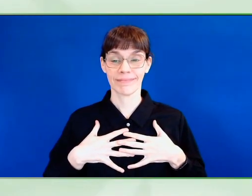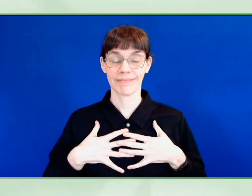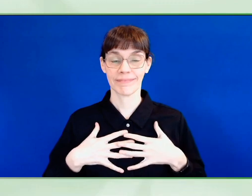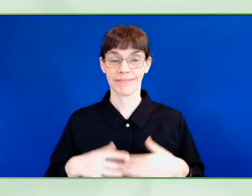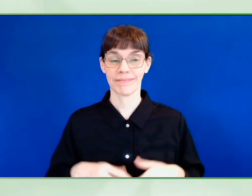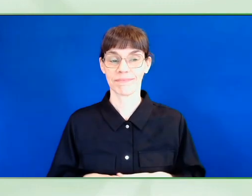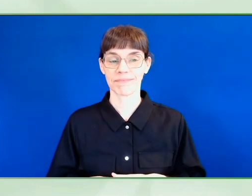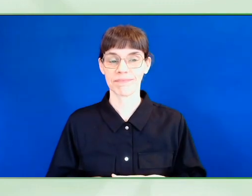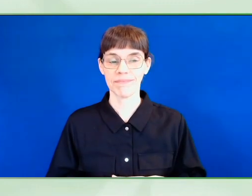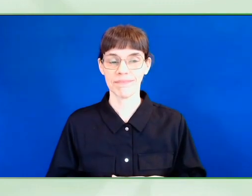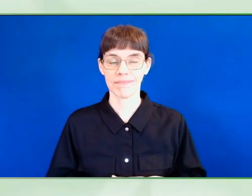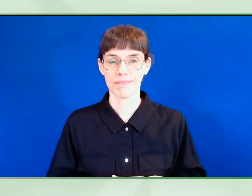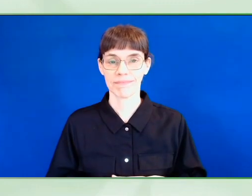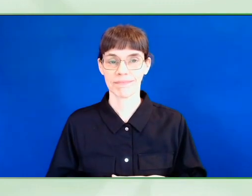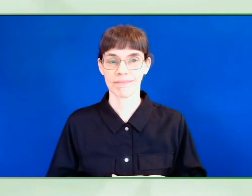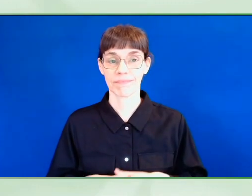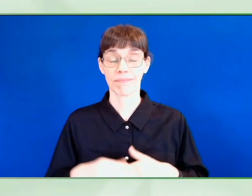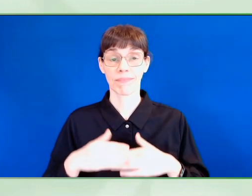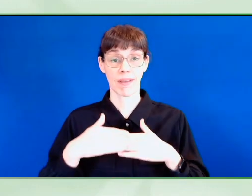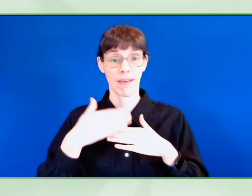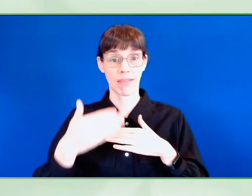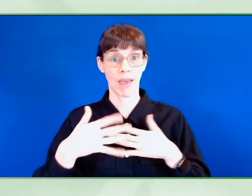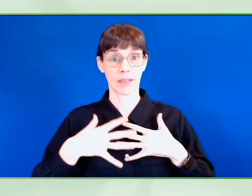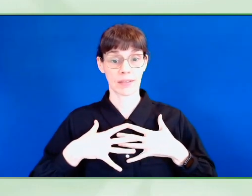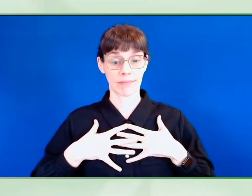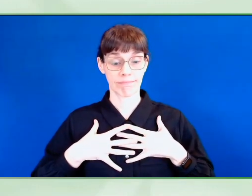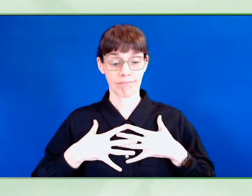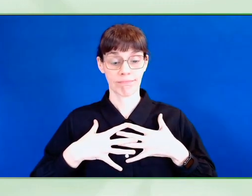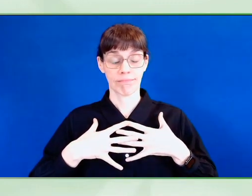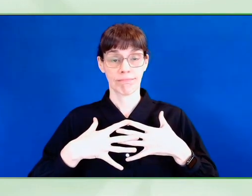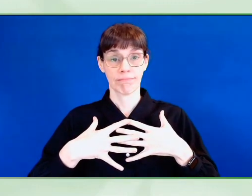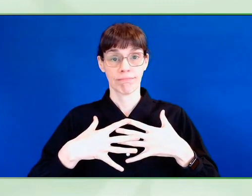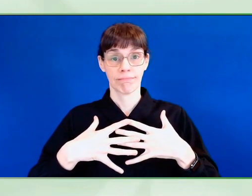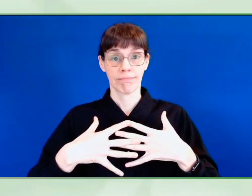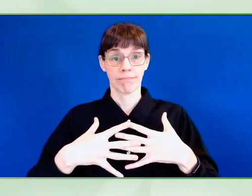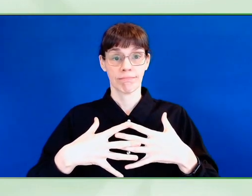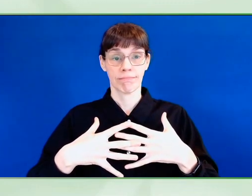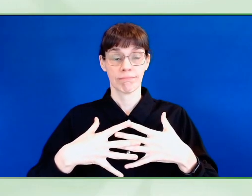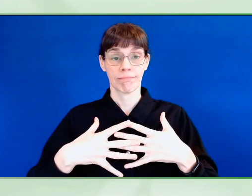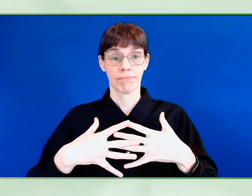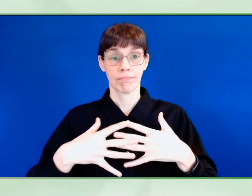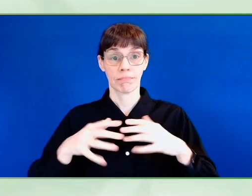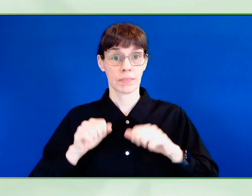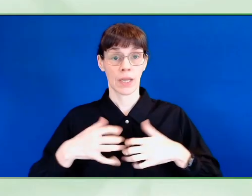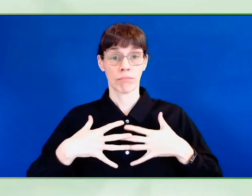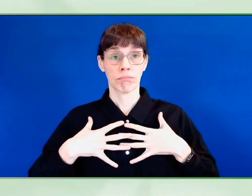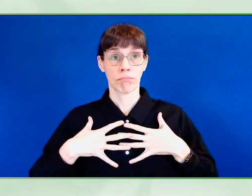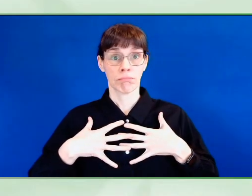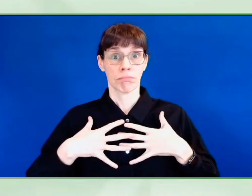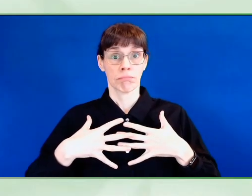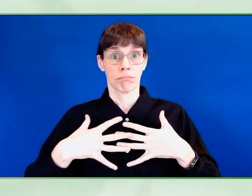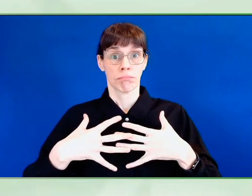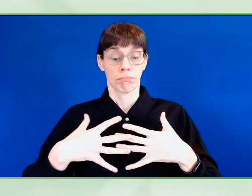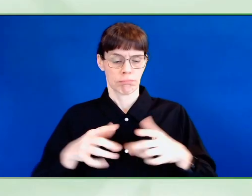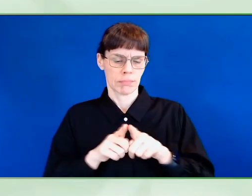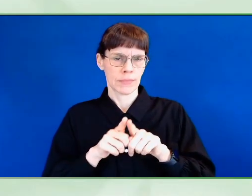On your next inhale, you have options here. You're either going to inhale, and that's going to be your movement, or you're going to inhale